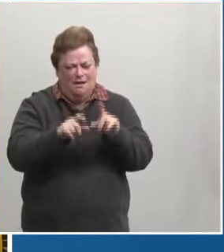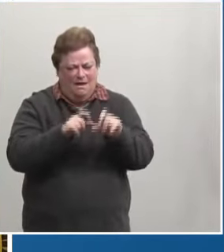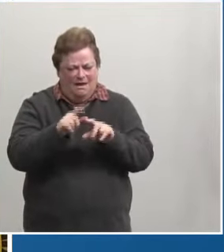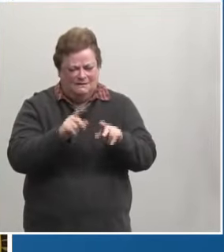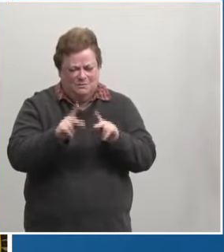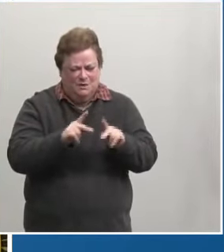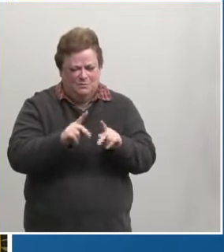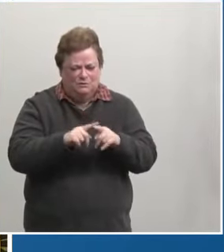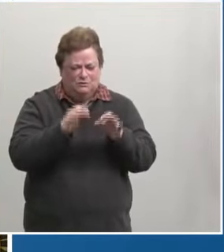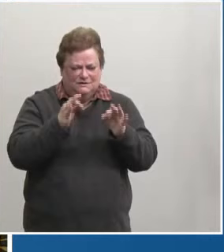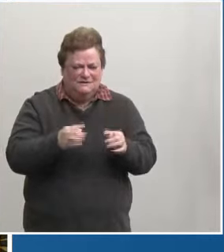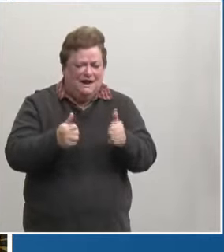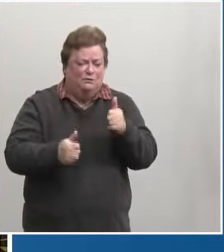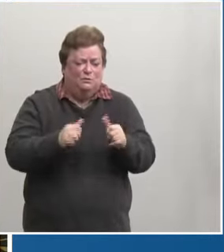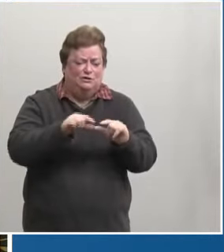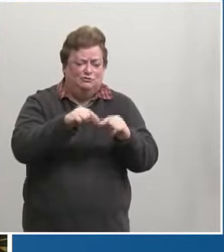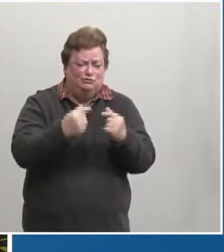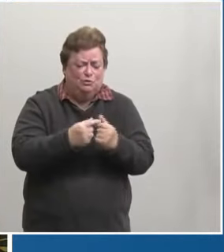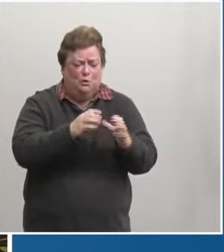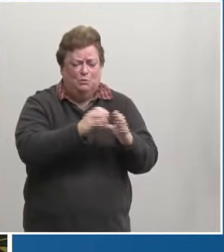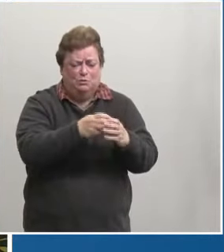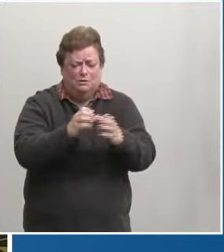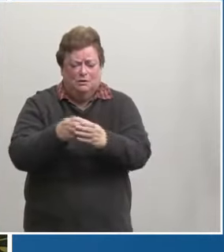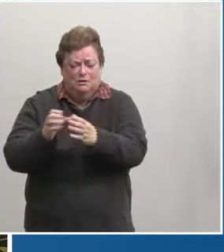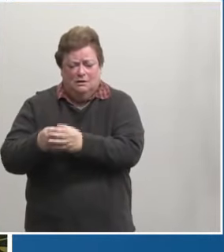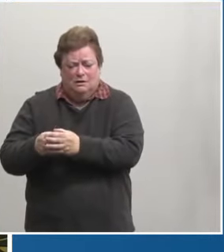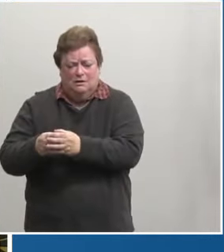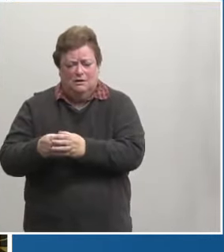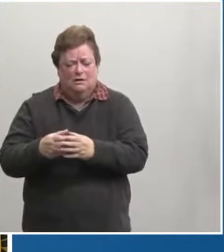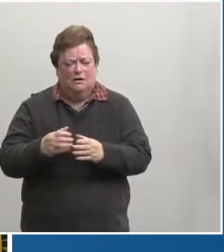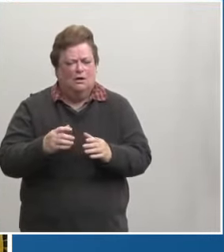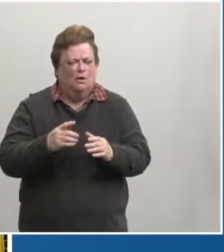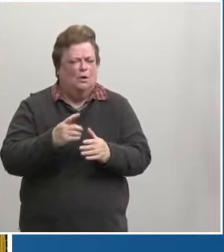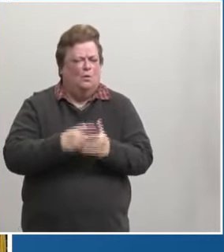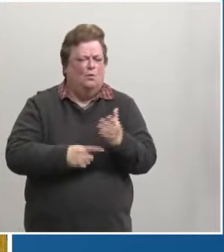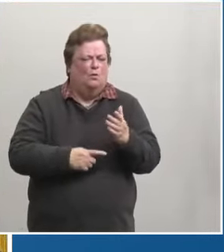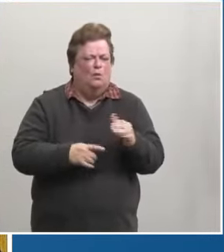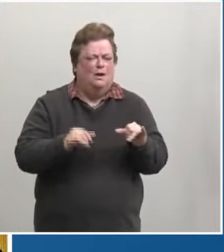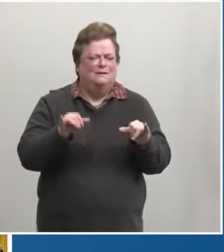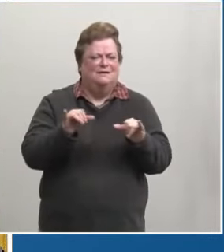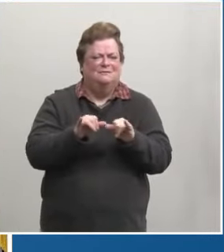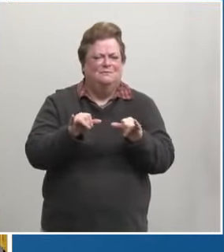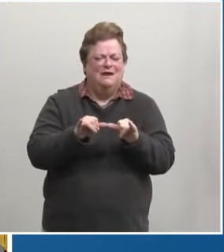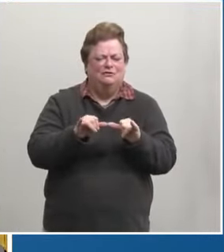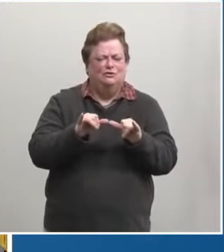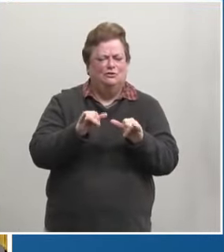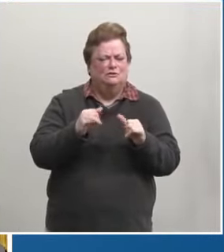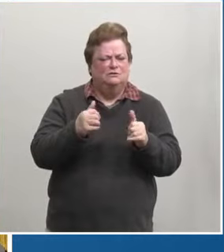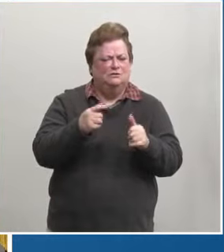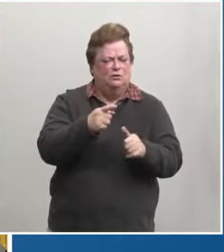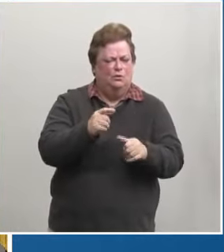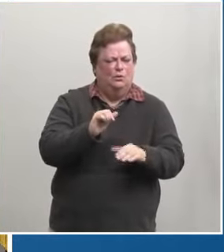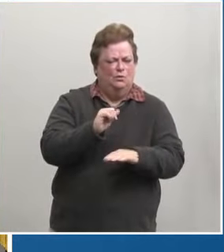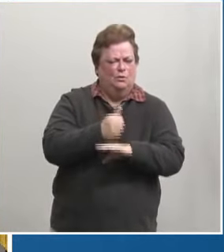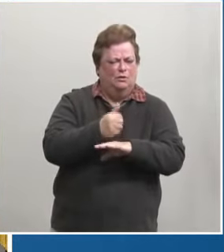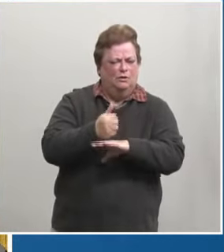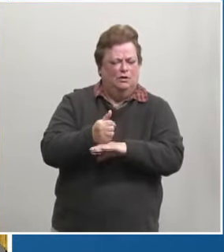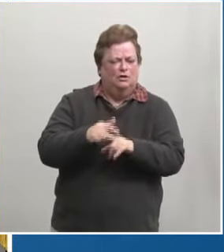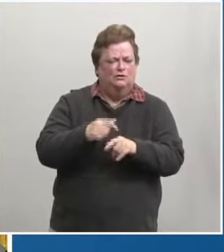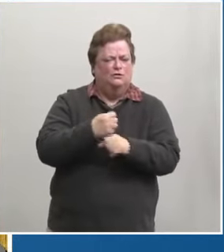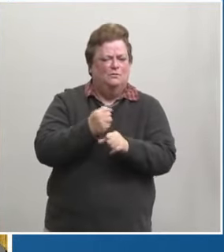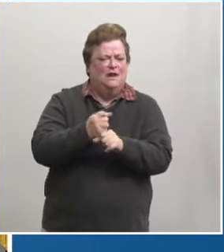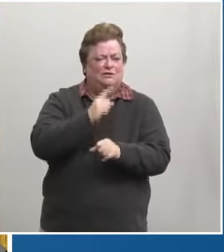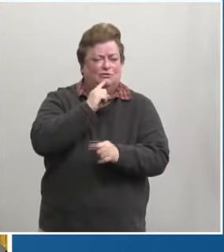what group they should be in and when they're eligible. What measures are being put in place to, I guess, make sure people are